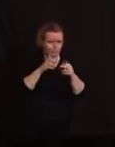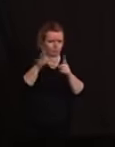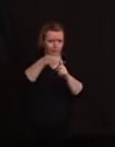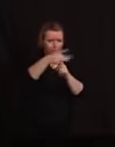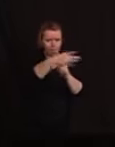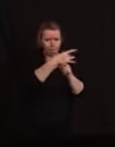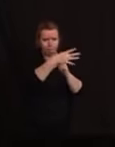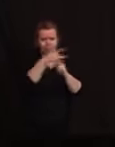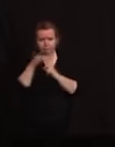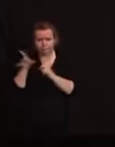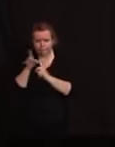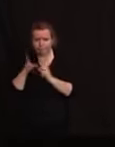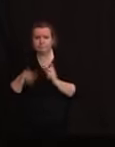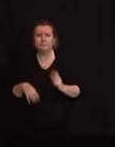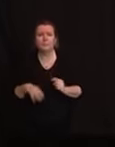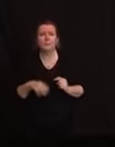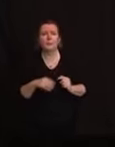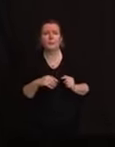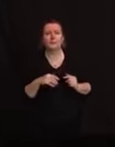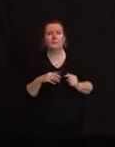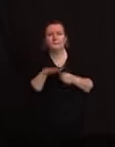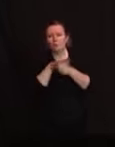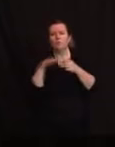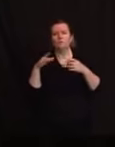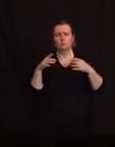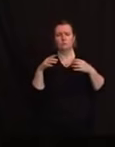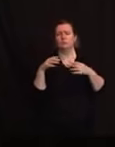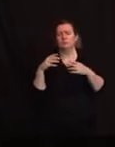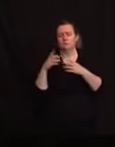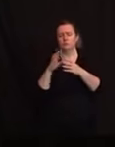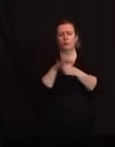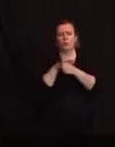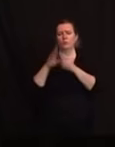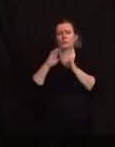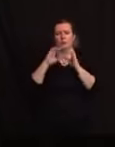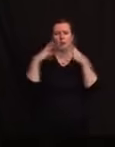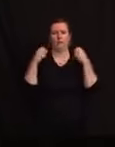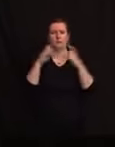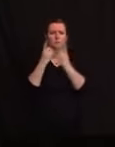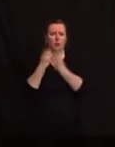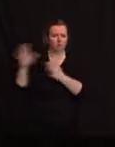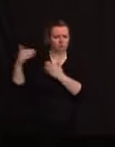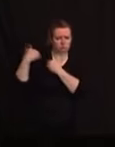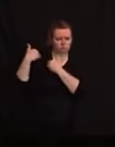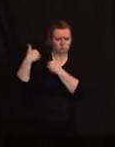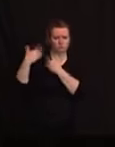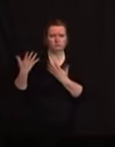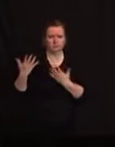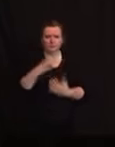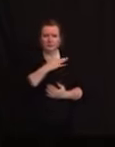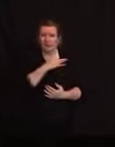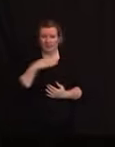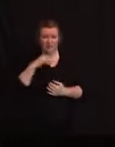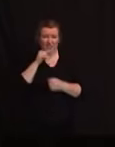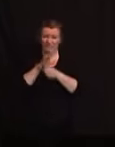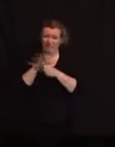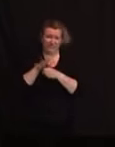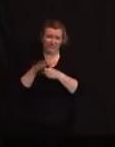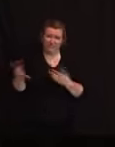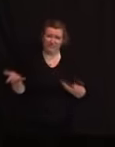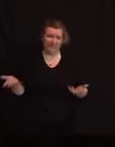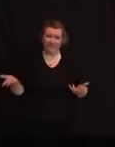about local health department funding, we have a limited number of staff, and sometimes you have to really do significant contact tracing. I think